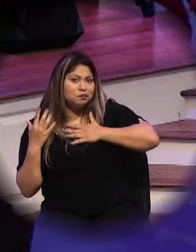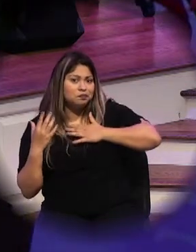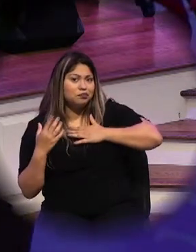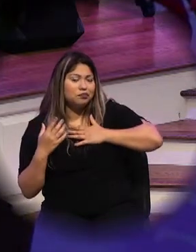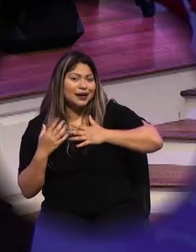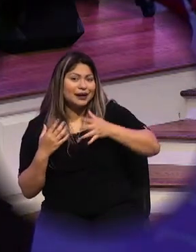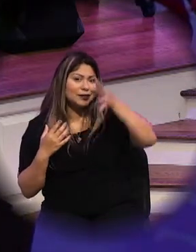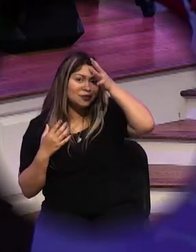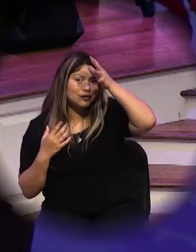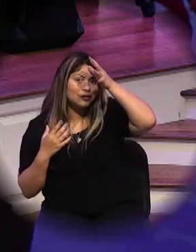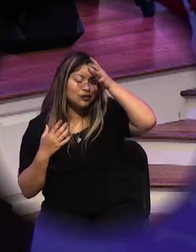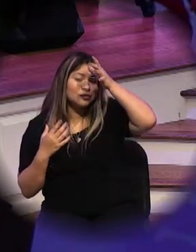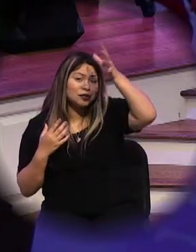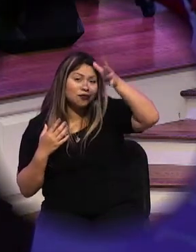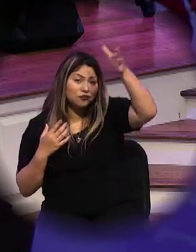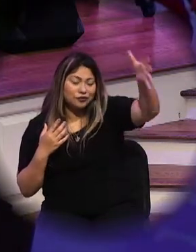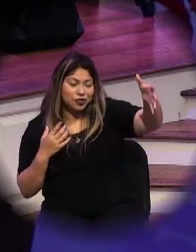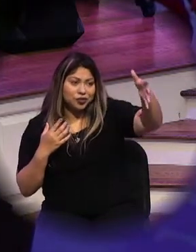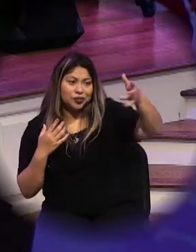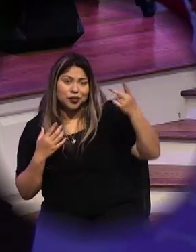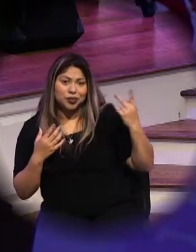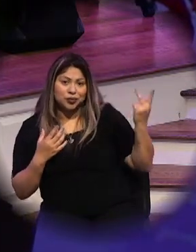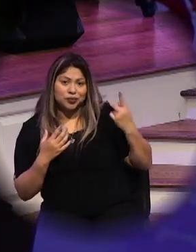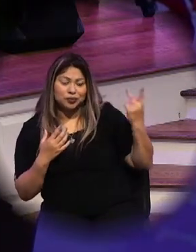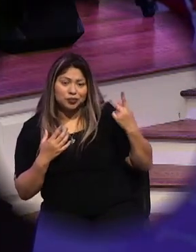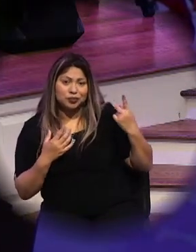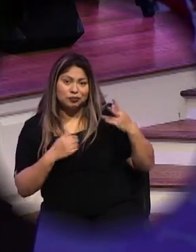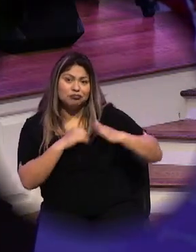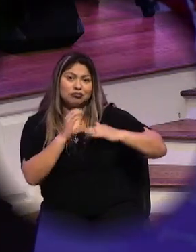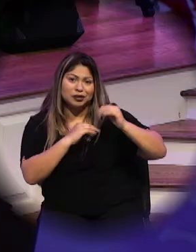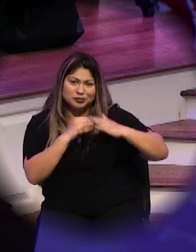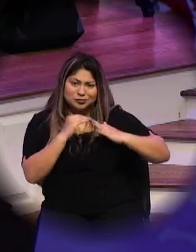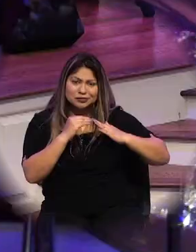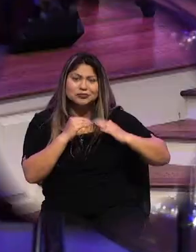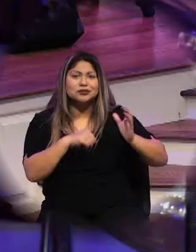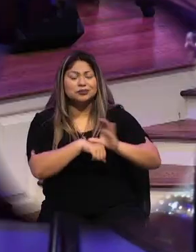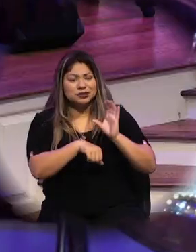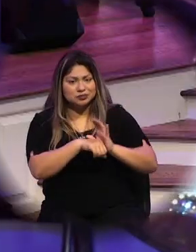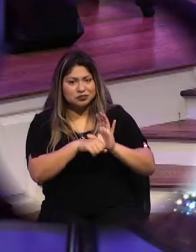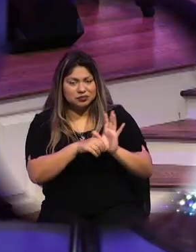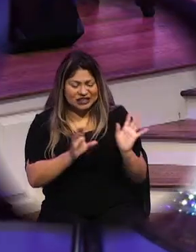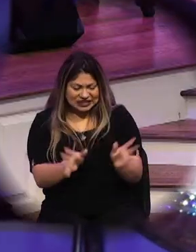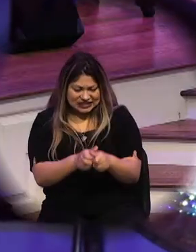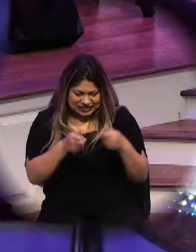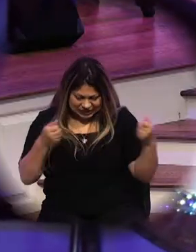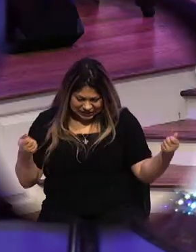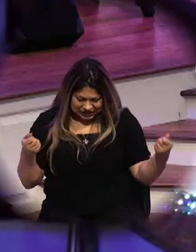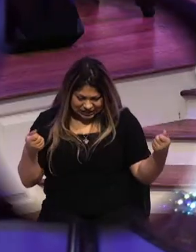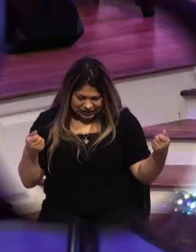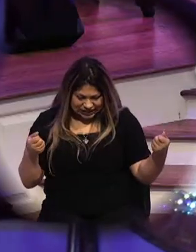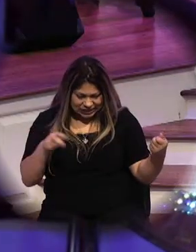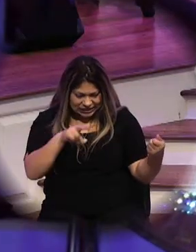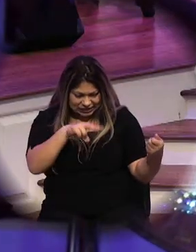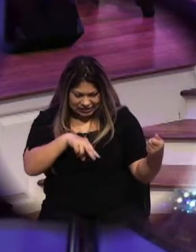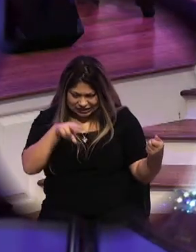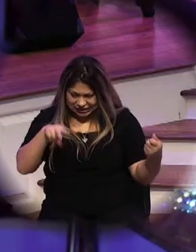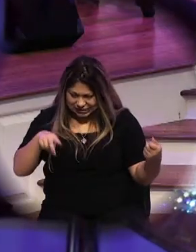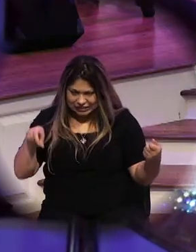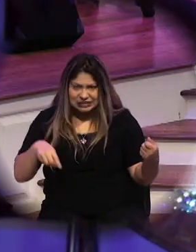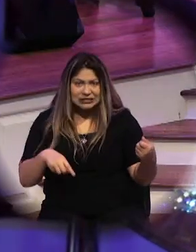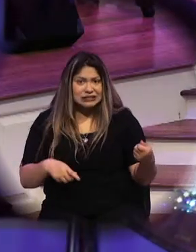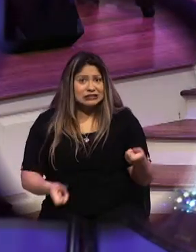got a wonderful thing. It's not just that you have the manuals that you open up and you can't understand a word they say. Now, because of the internet, what do we have?